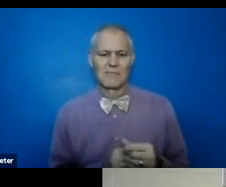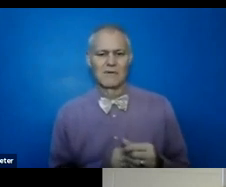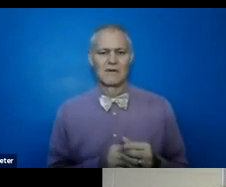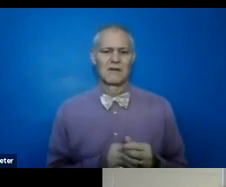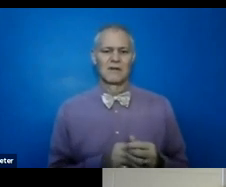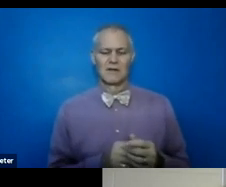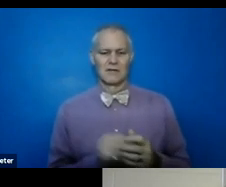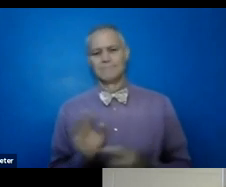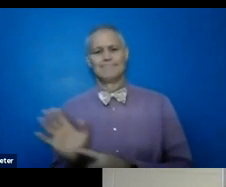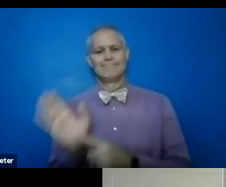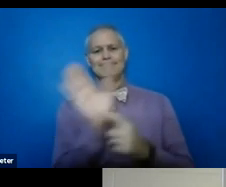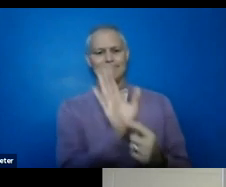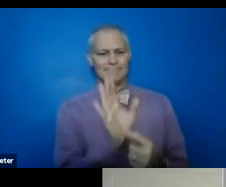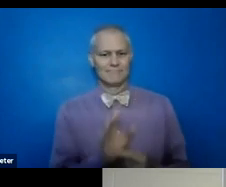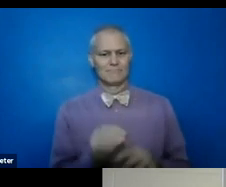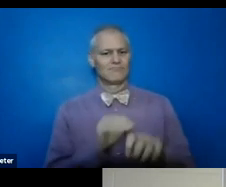to them